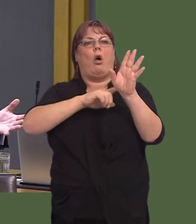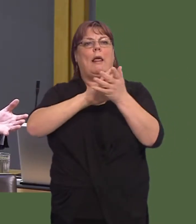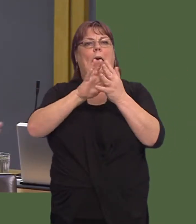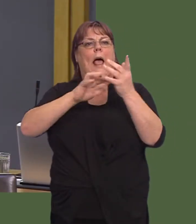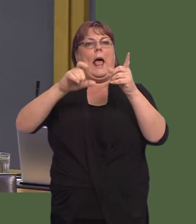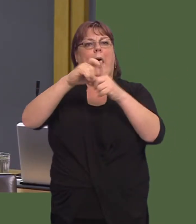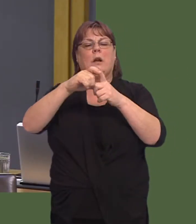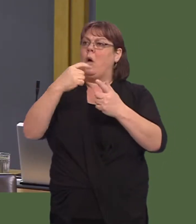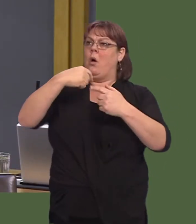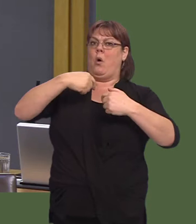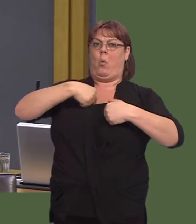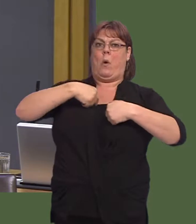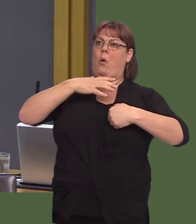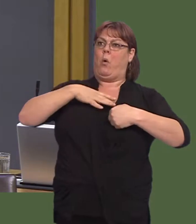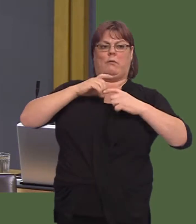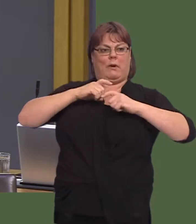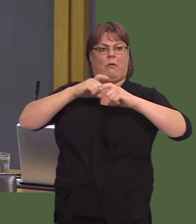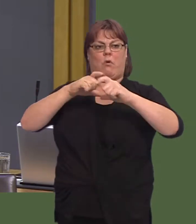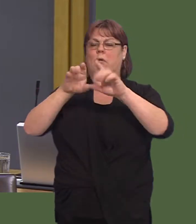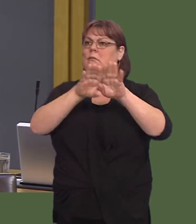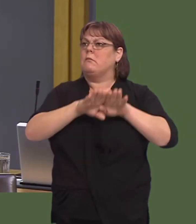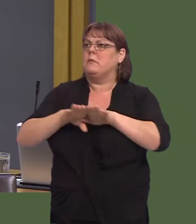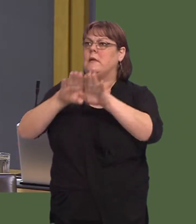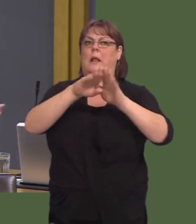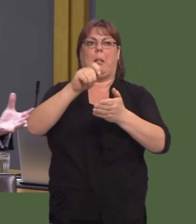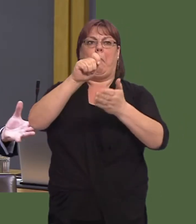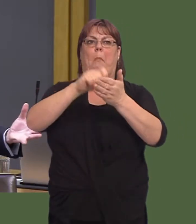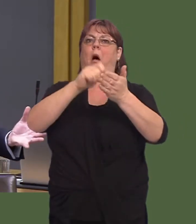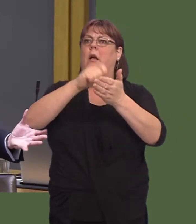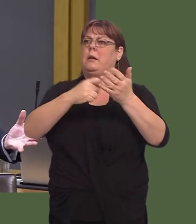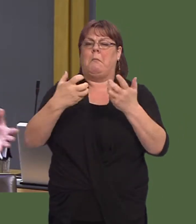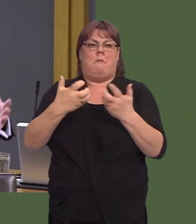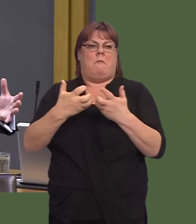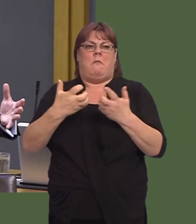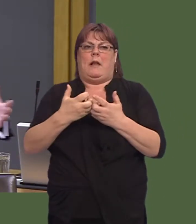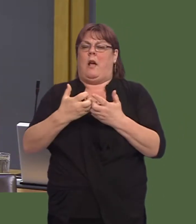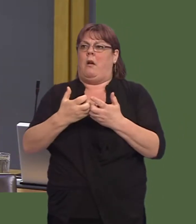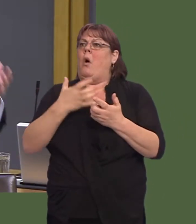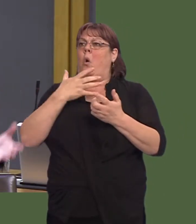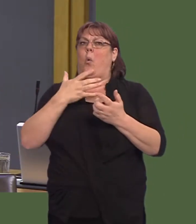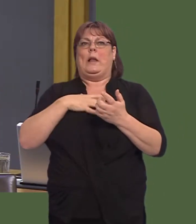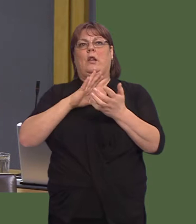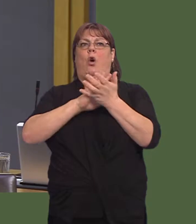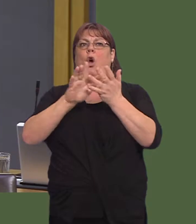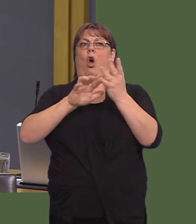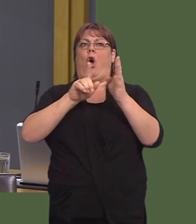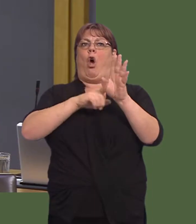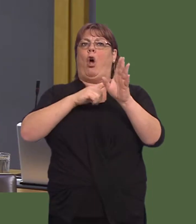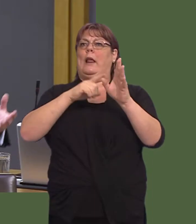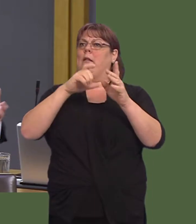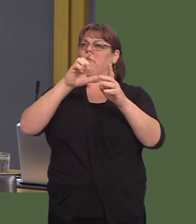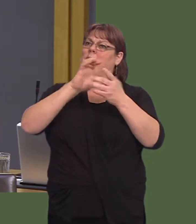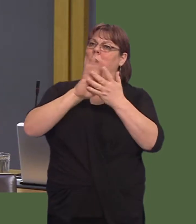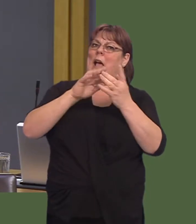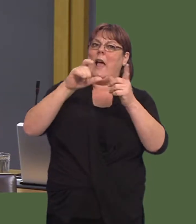single market. What consideration is given, if we can't achieve that, in creating a free trade area in Holyhead or